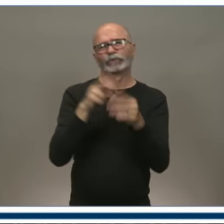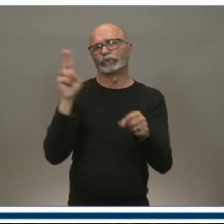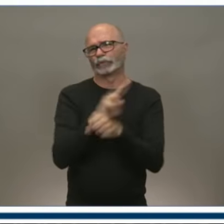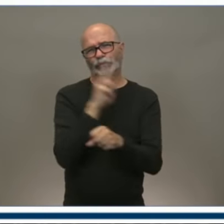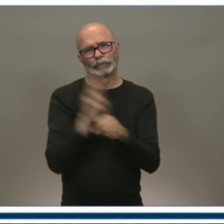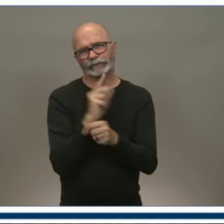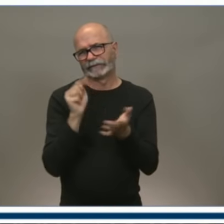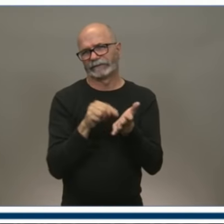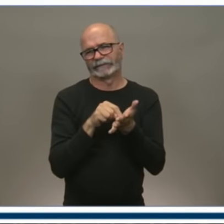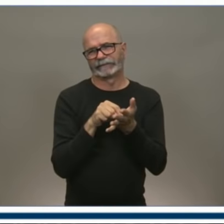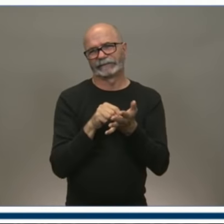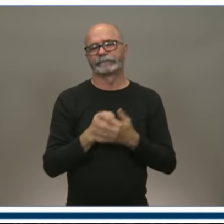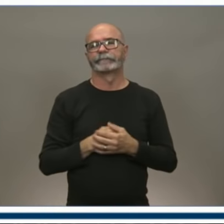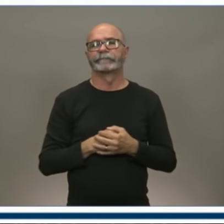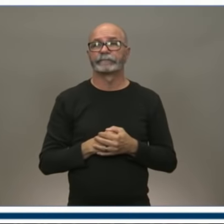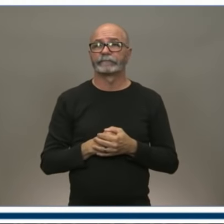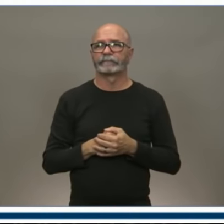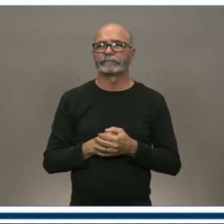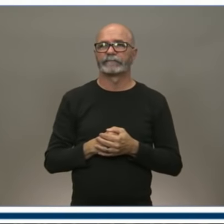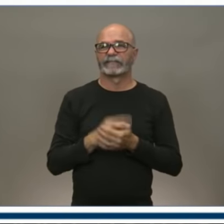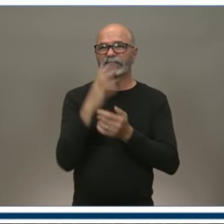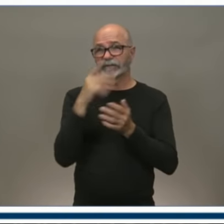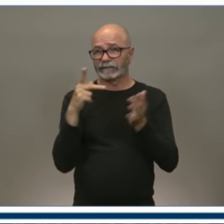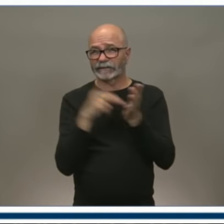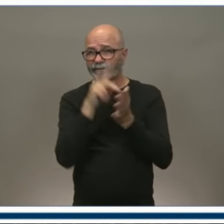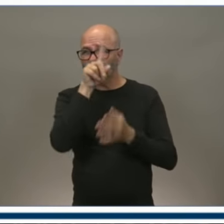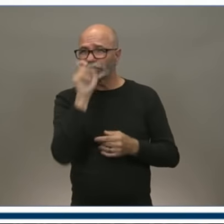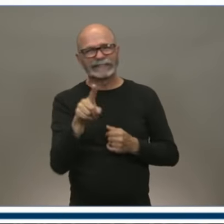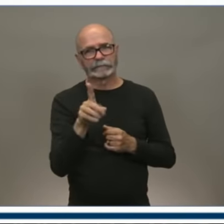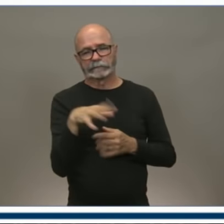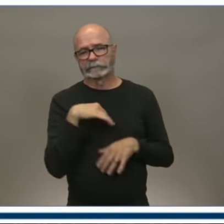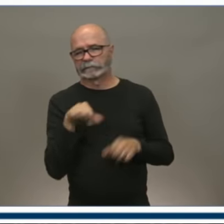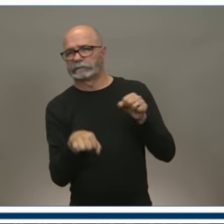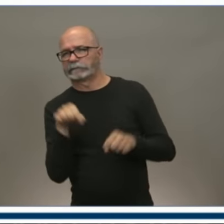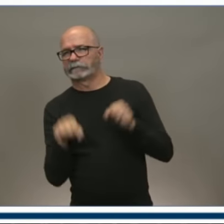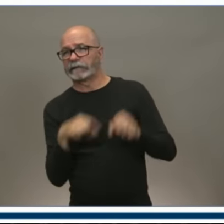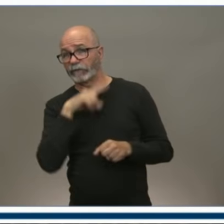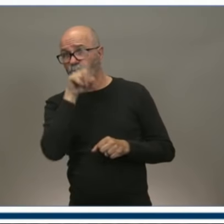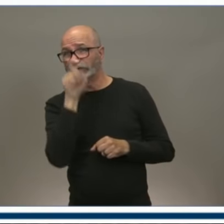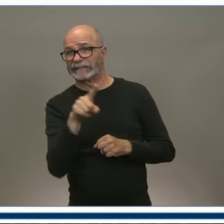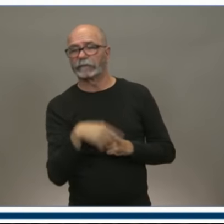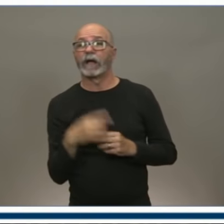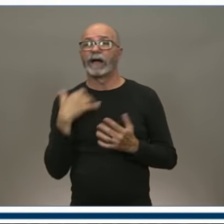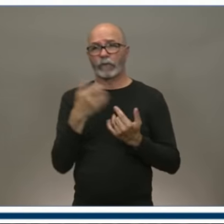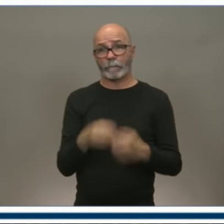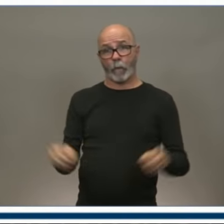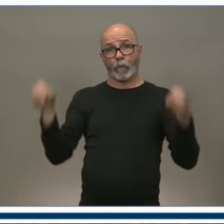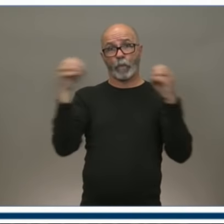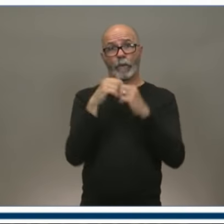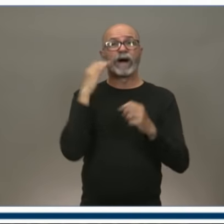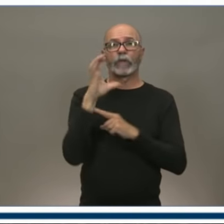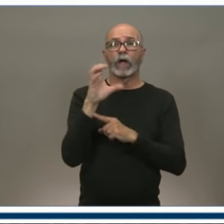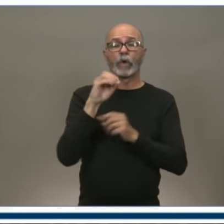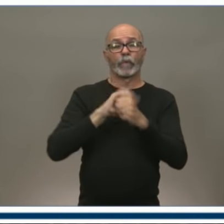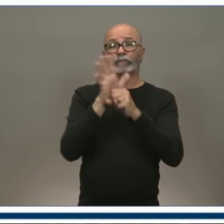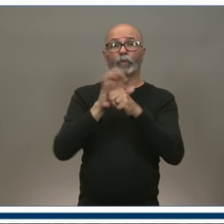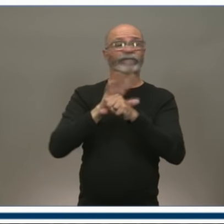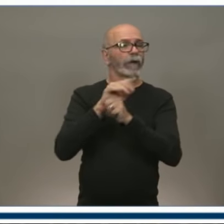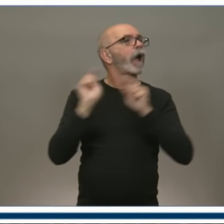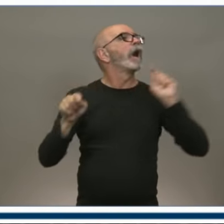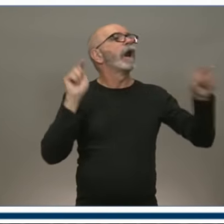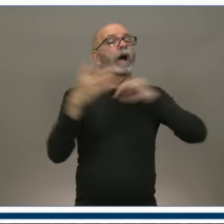I'm not sure that your second part of the question, other than to say that as we get more COVID and there's more COVID in the country, for sure there's probably